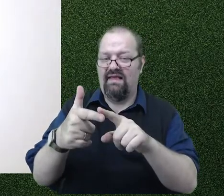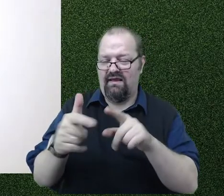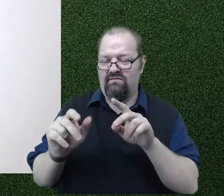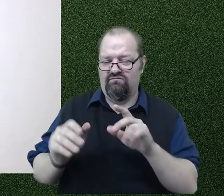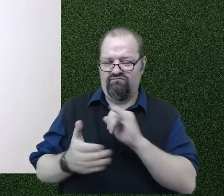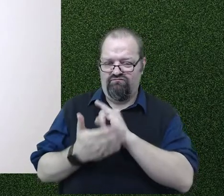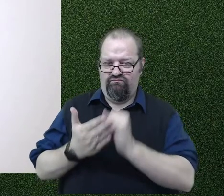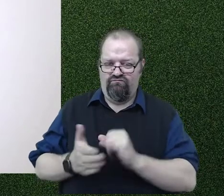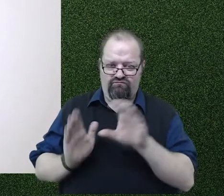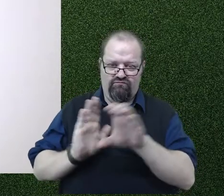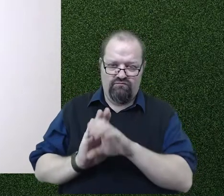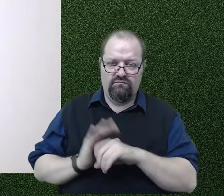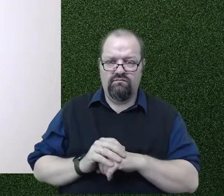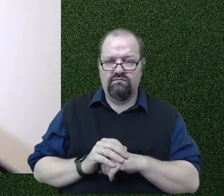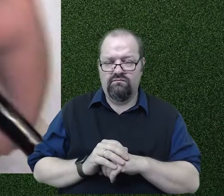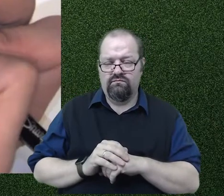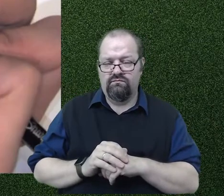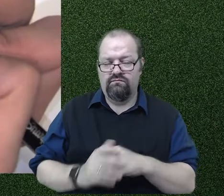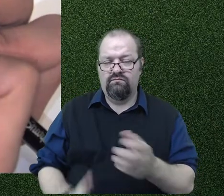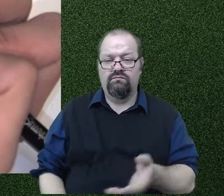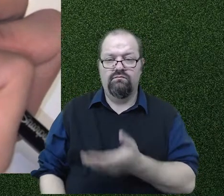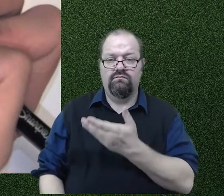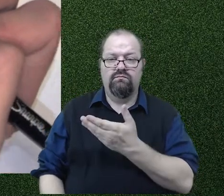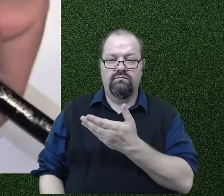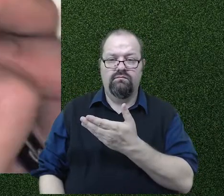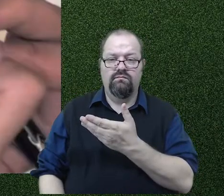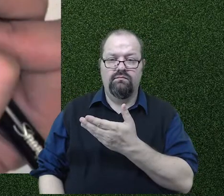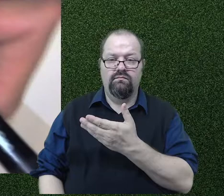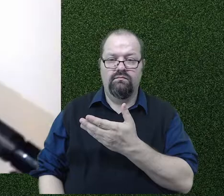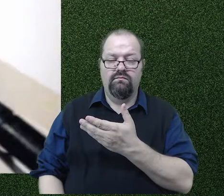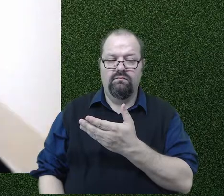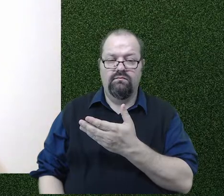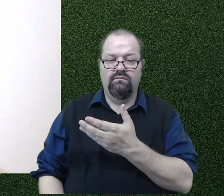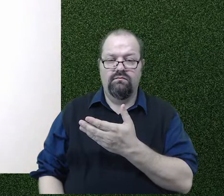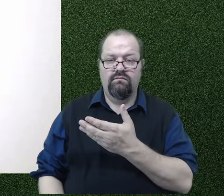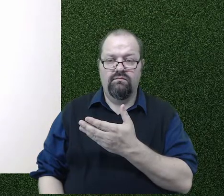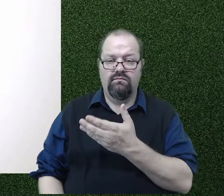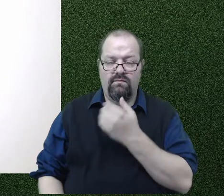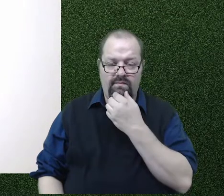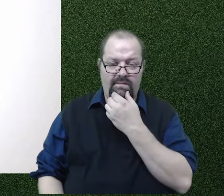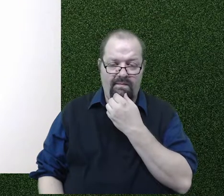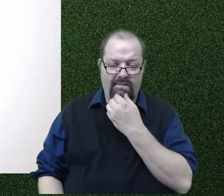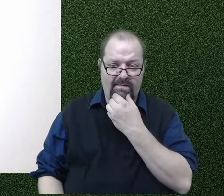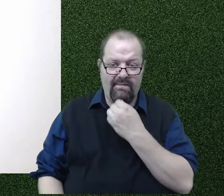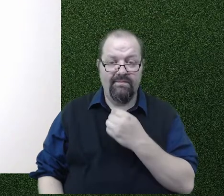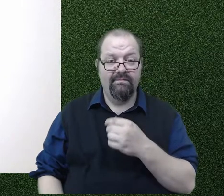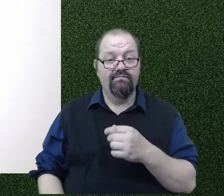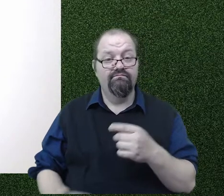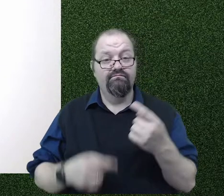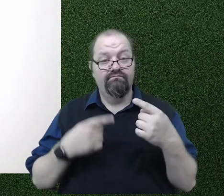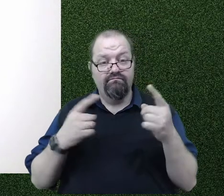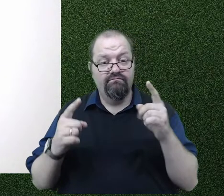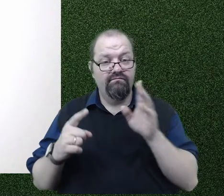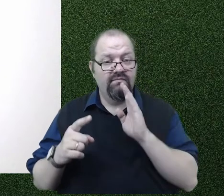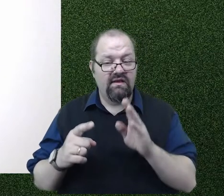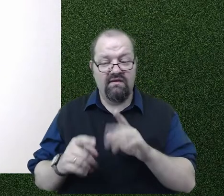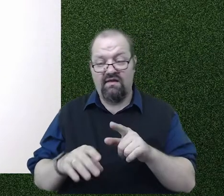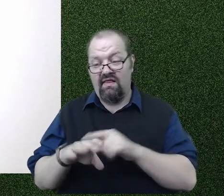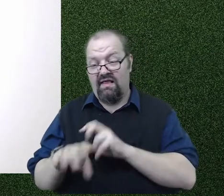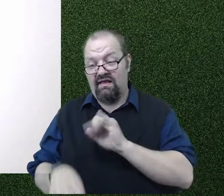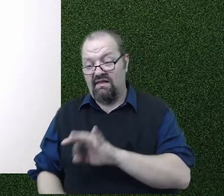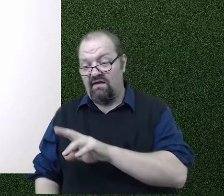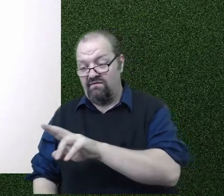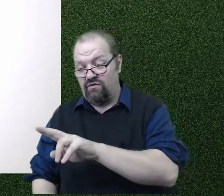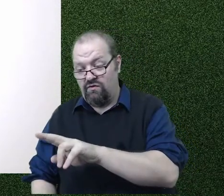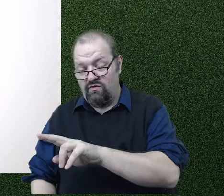The magnitude of U cross V, or the length, if we're just thinking geometrically, turns out to be the length of U times the length